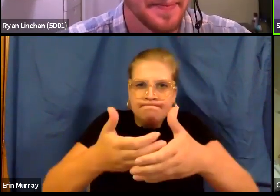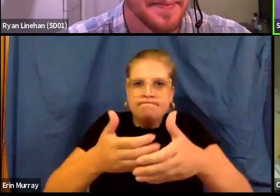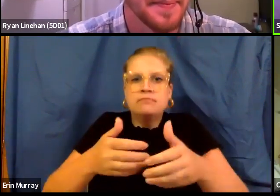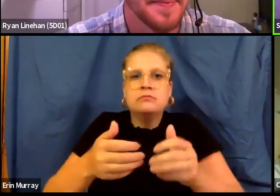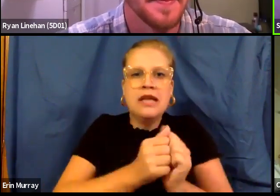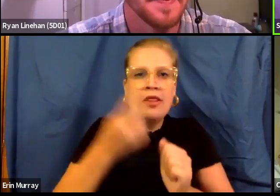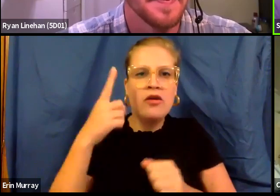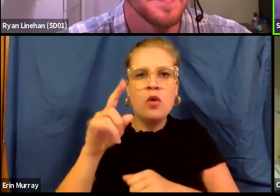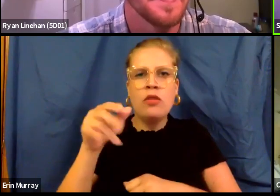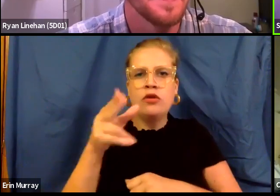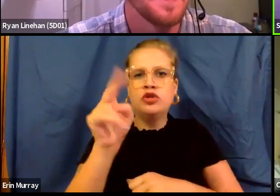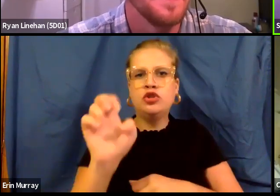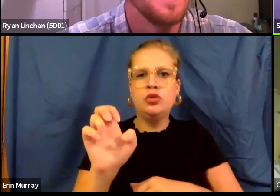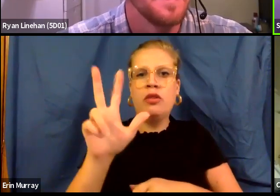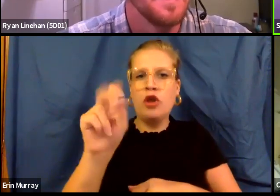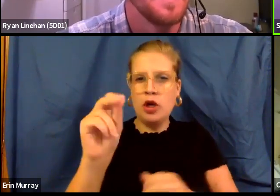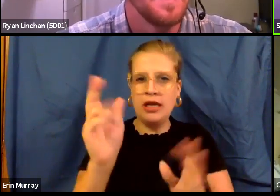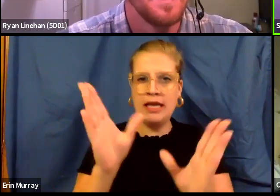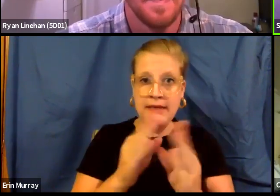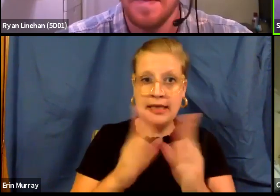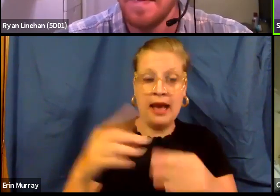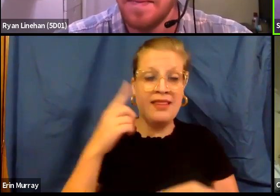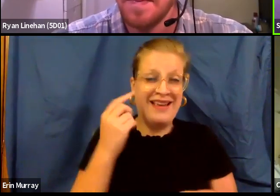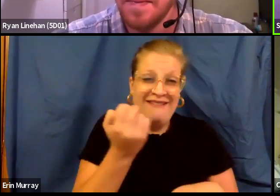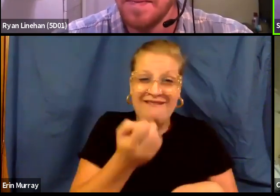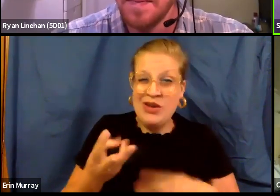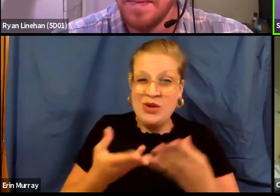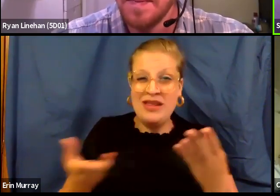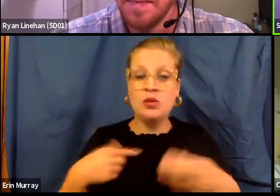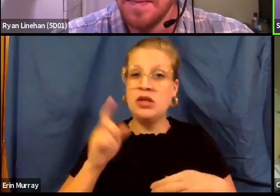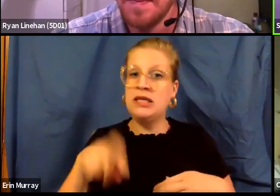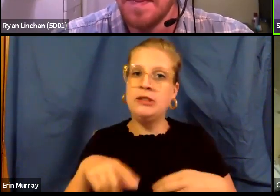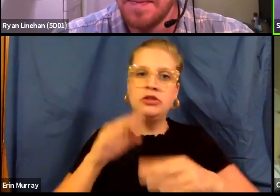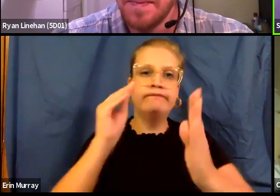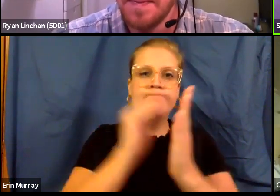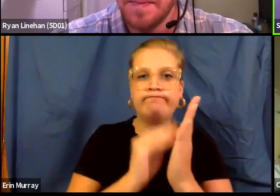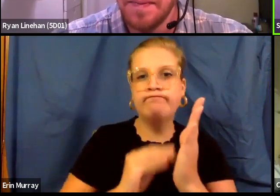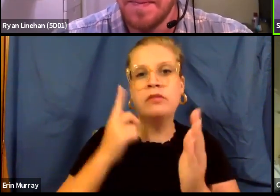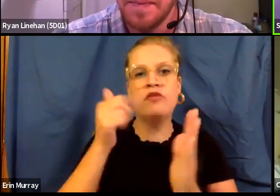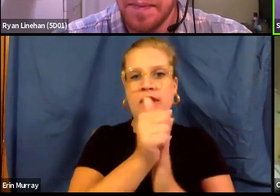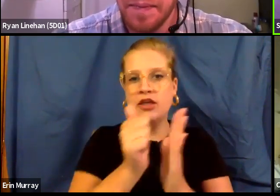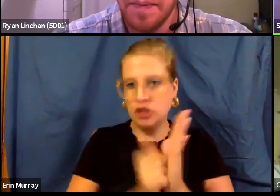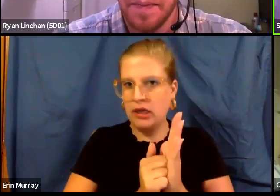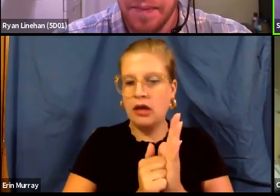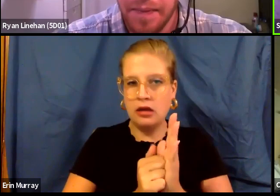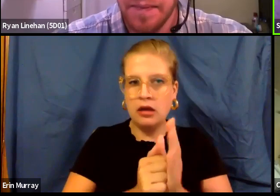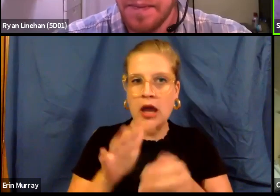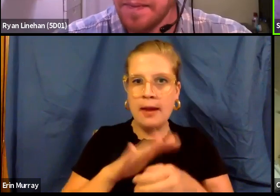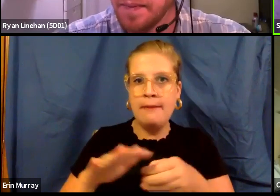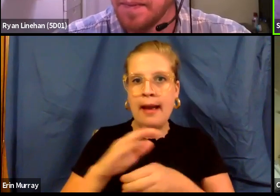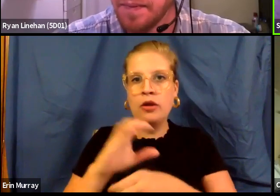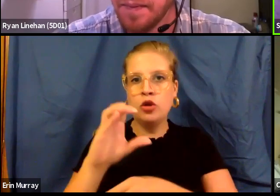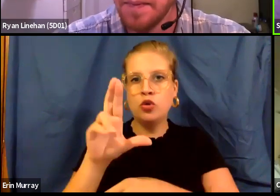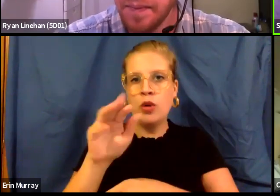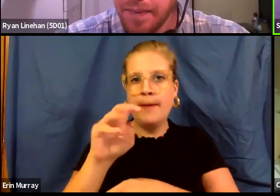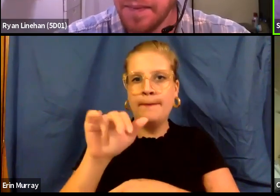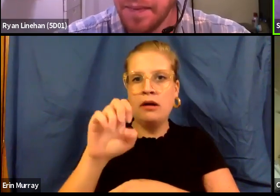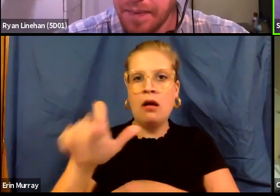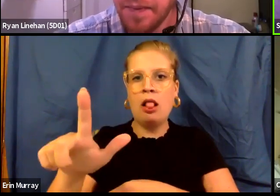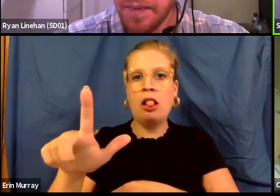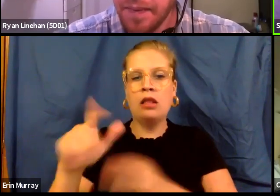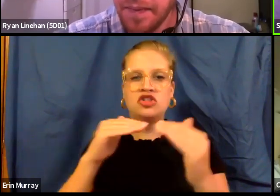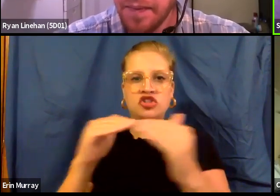work out, because I think that there are a few things that we need to get on the agenda around, some of the criminal justice reform